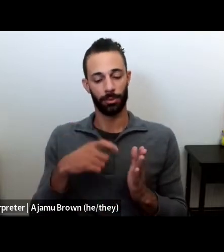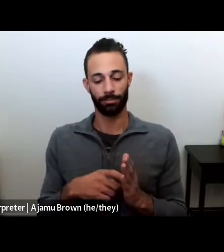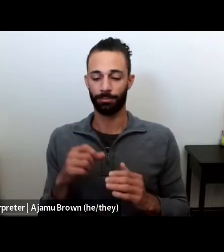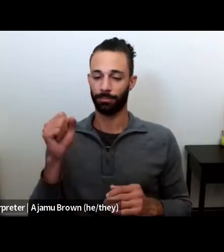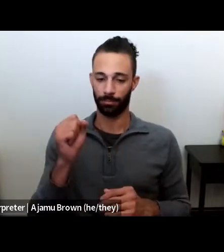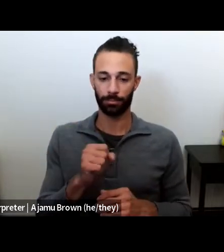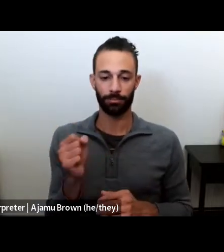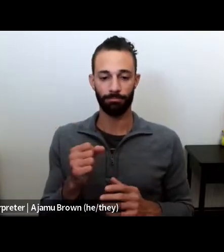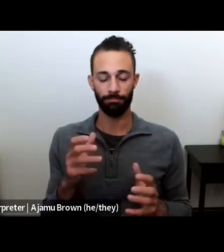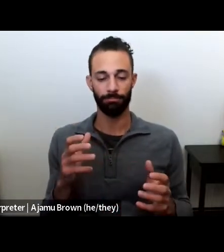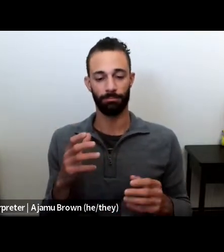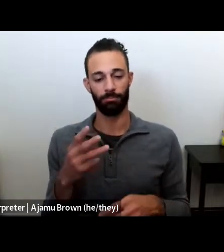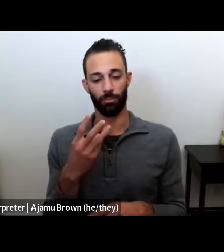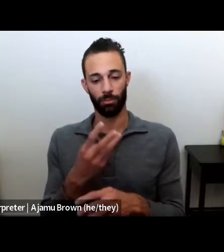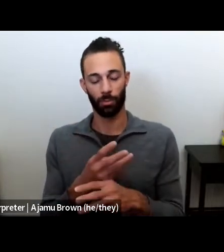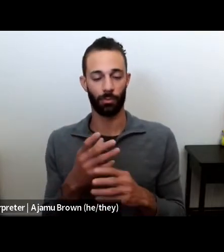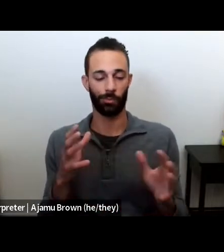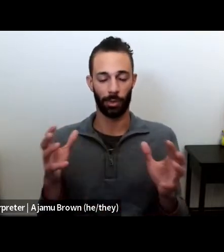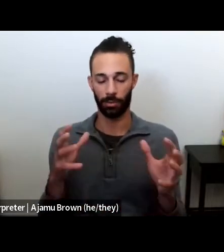now.